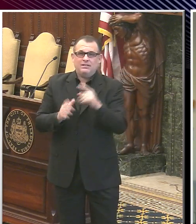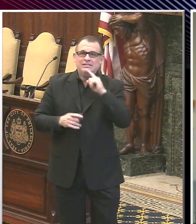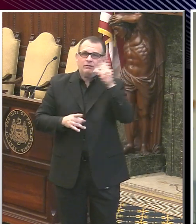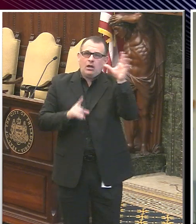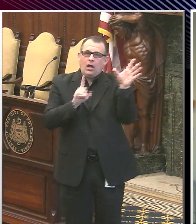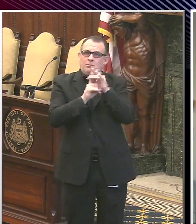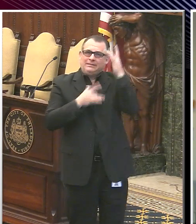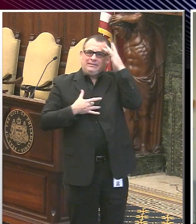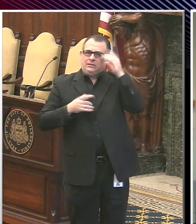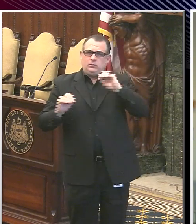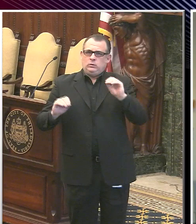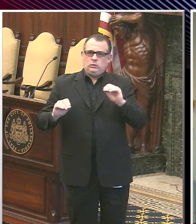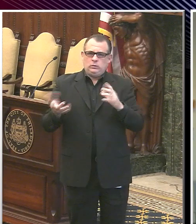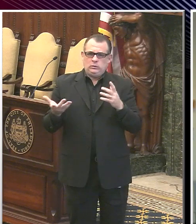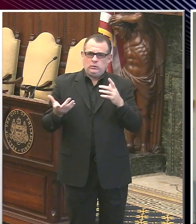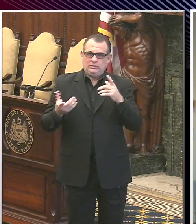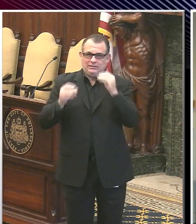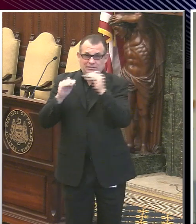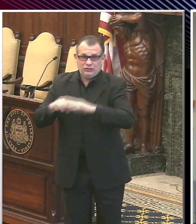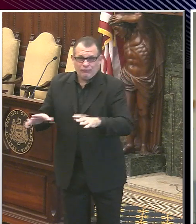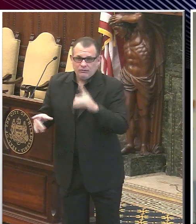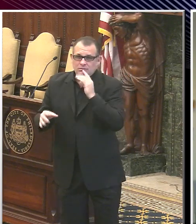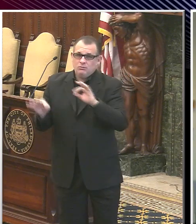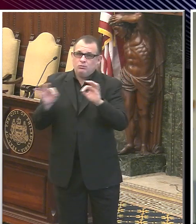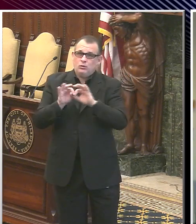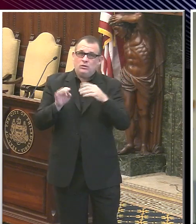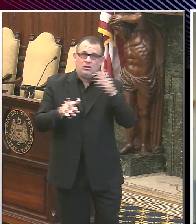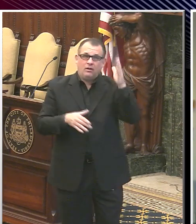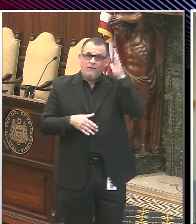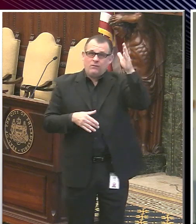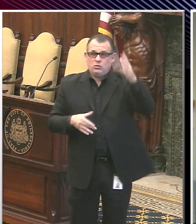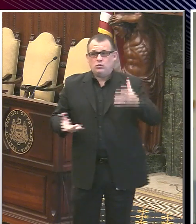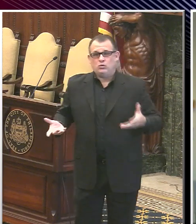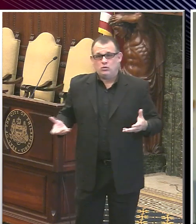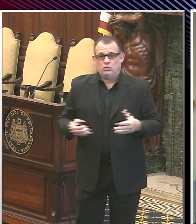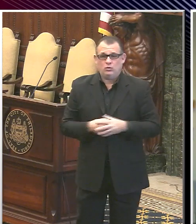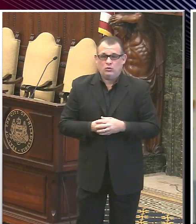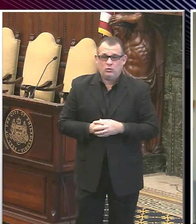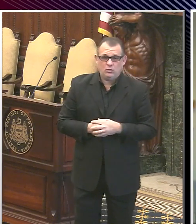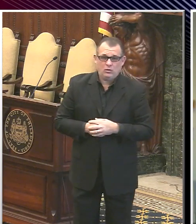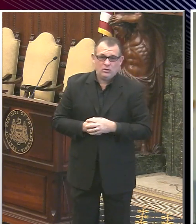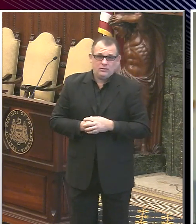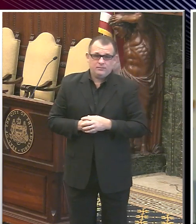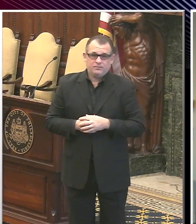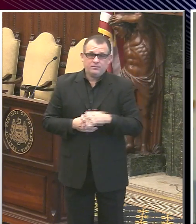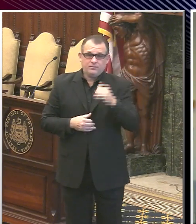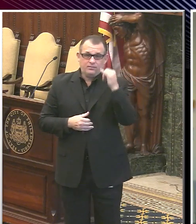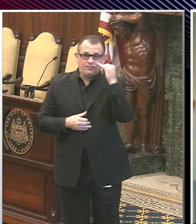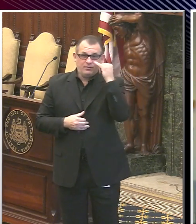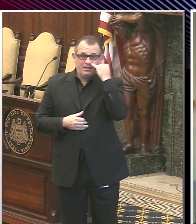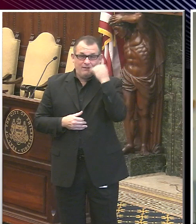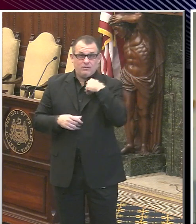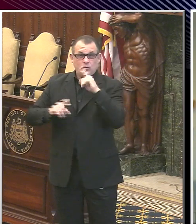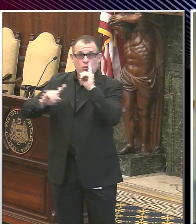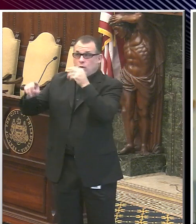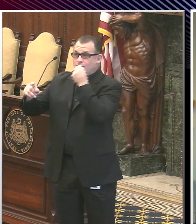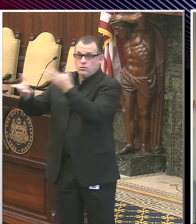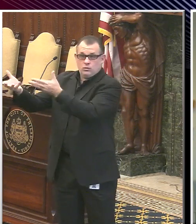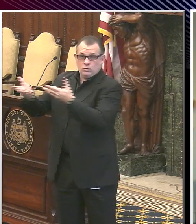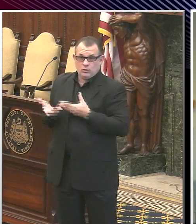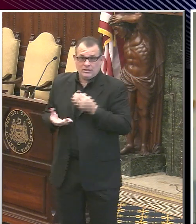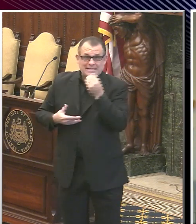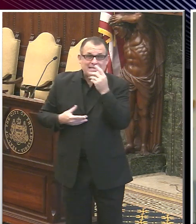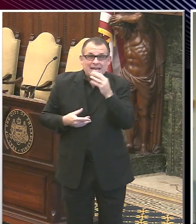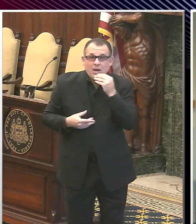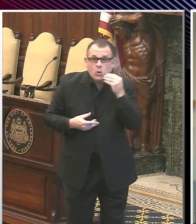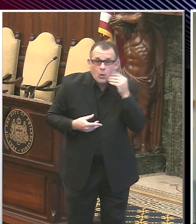that education of children is crucial to our future. We haven't lost much if we have to eat takeout food, but we've lost a lot if our children don't get